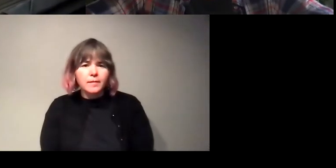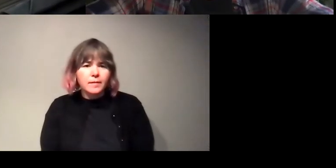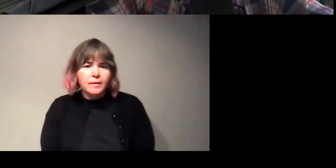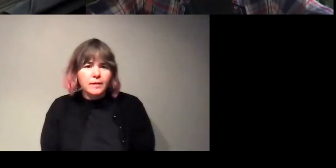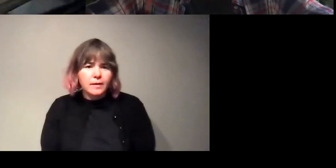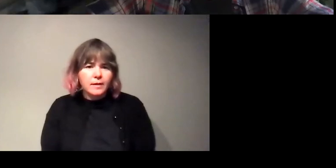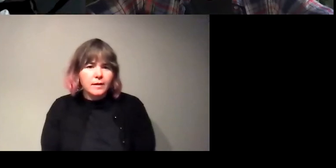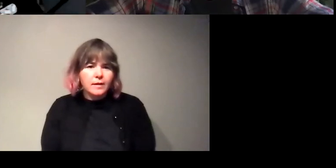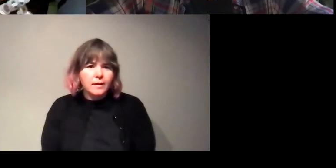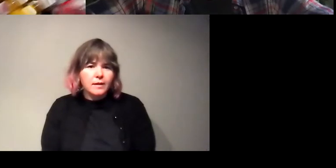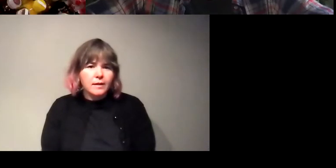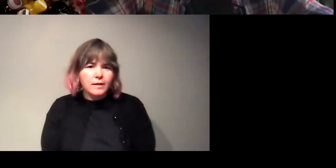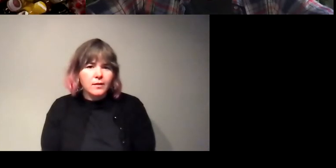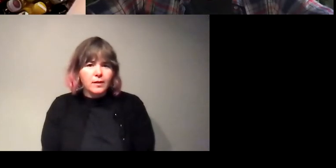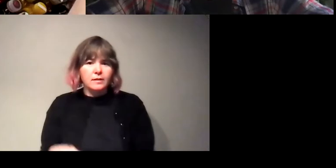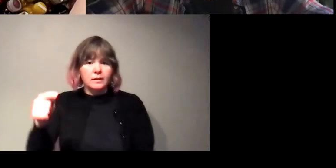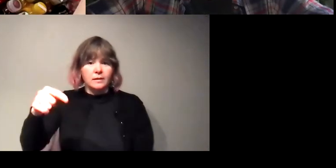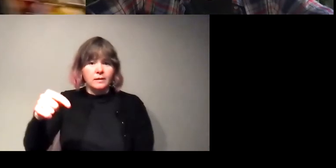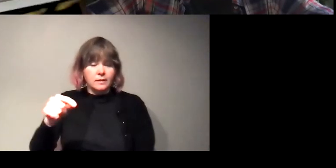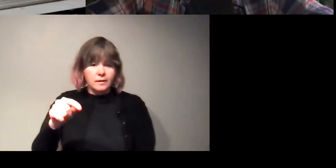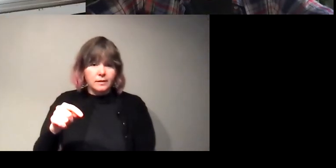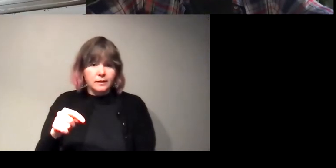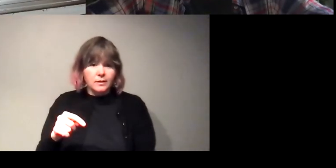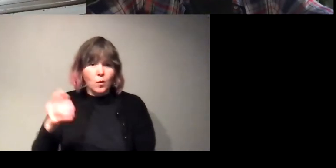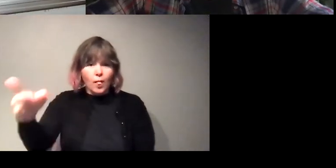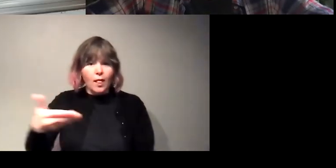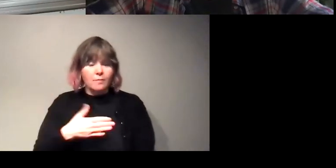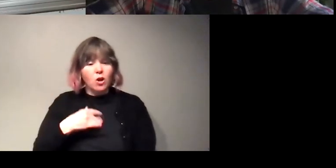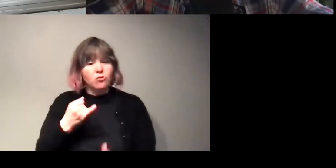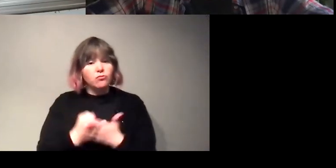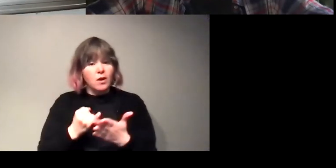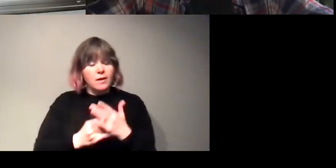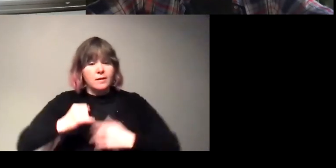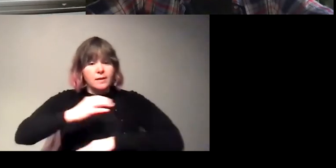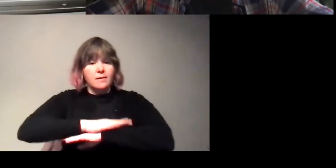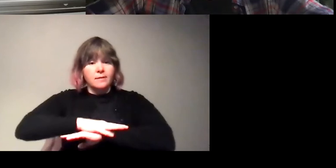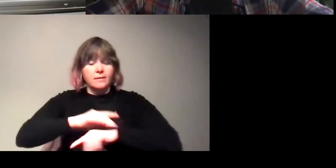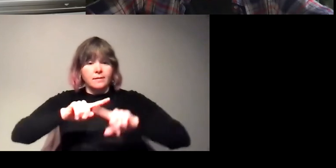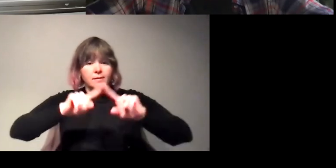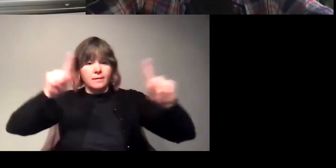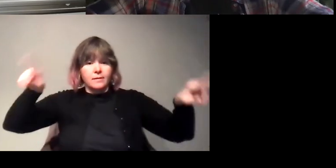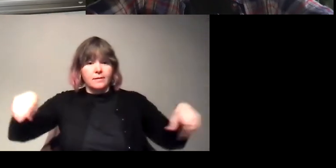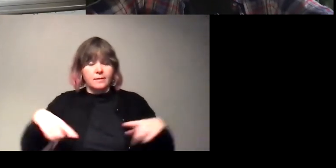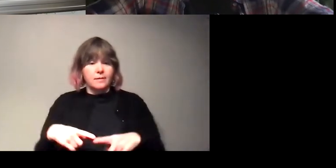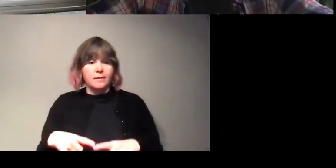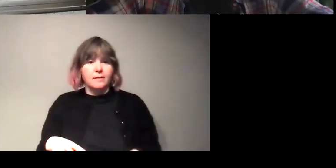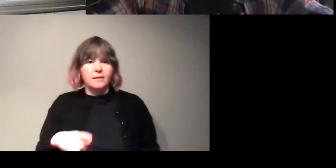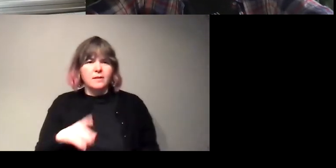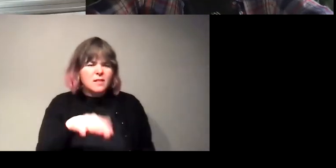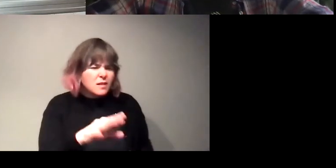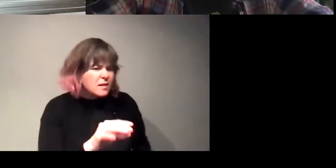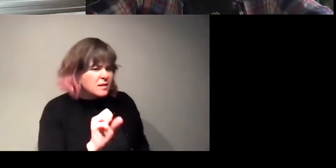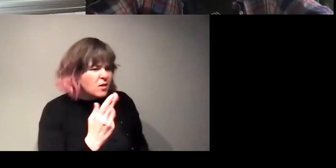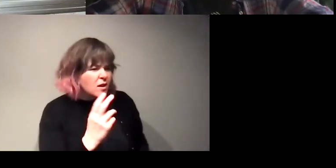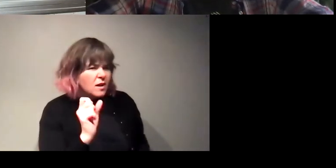Do this. Da-da-da. Welcome to my drawing desk. Are all of those like